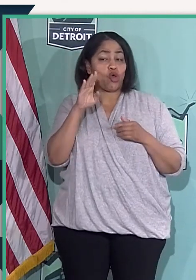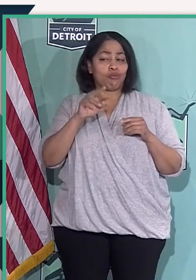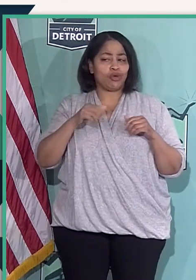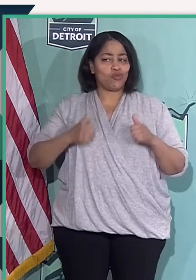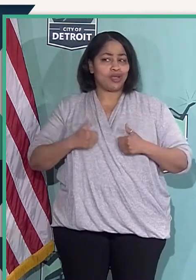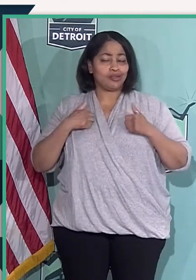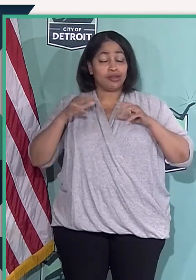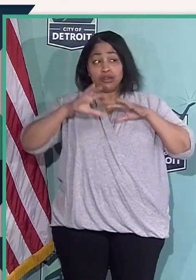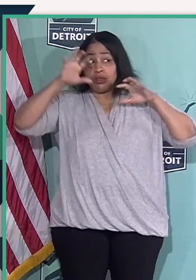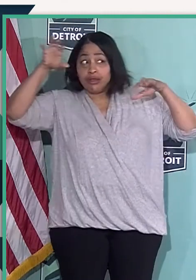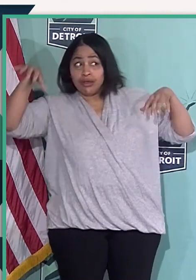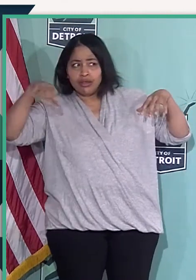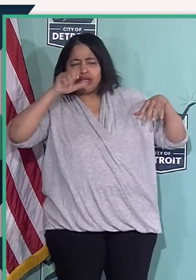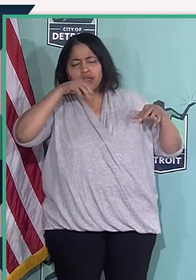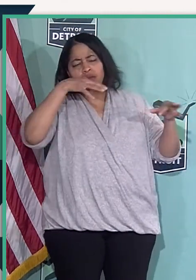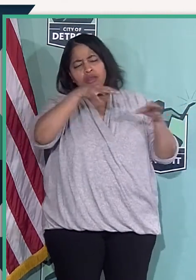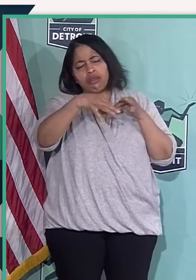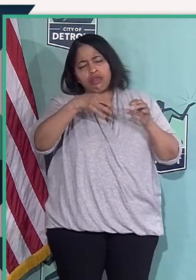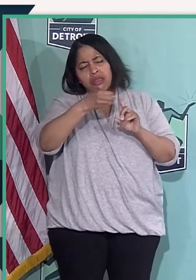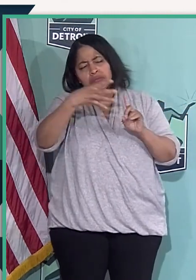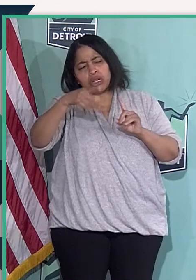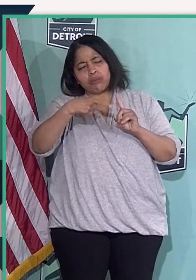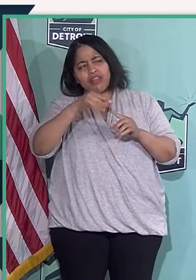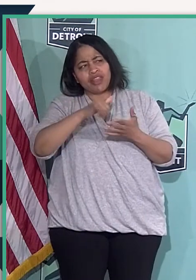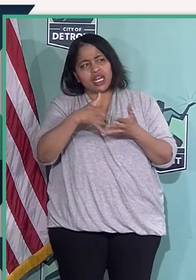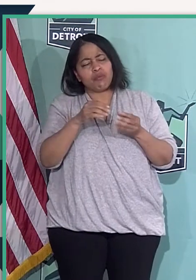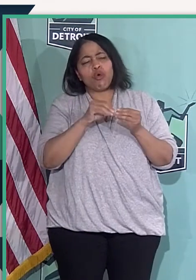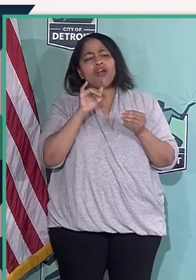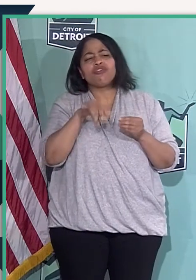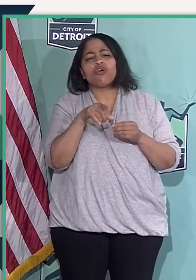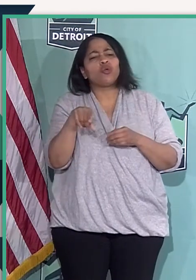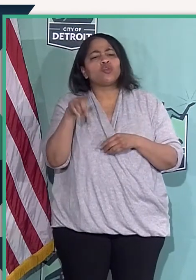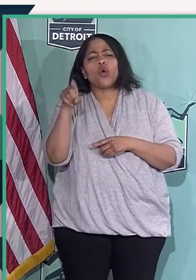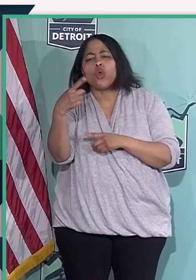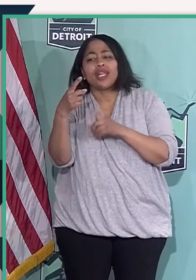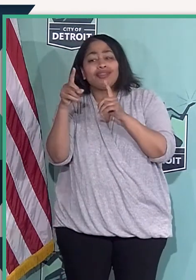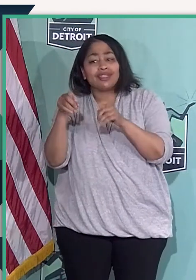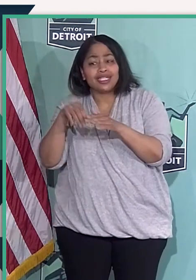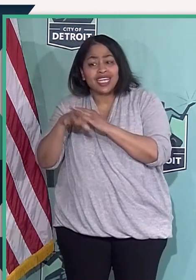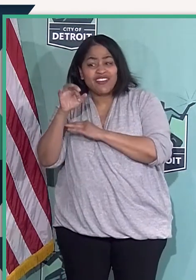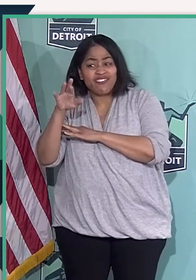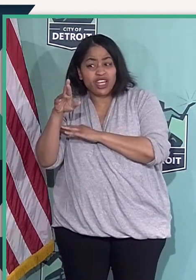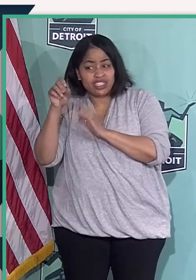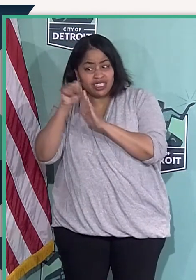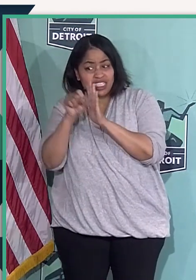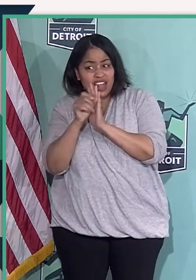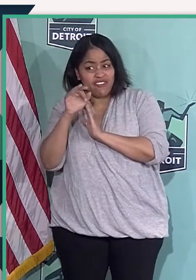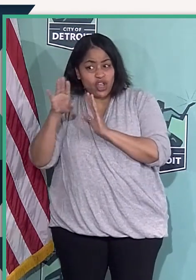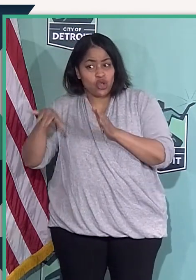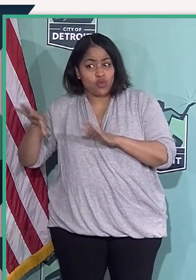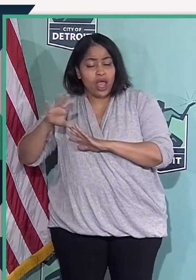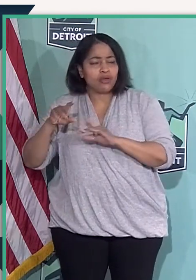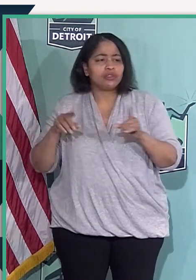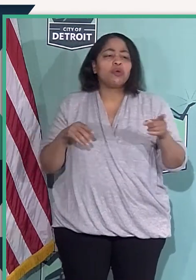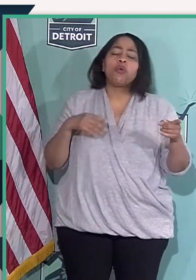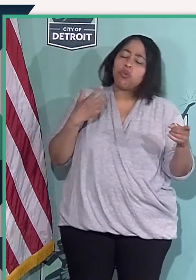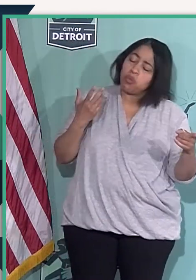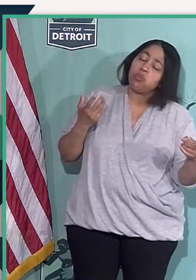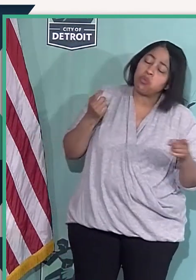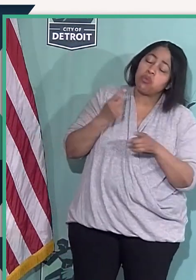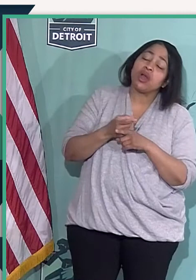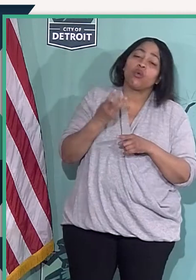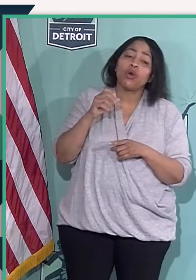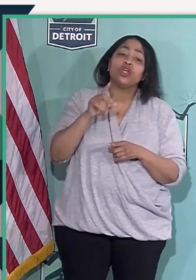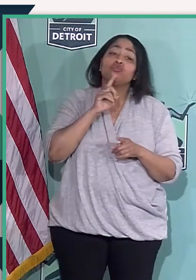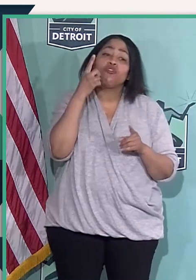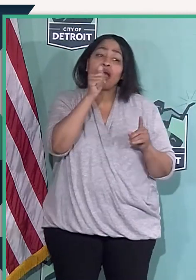know if you can elaborate on that anymore. Are these strictly tests that were done at the fairgrounds? Right. So at the fairgrounds, well, it's true at the Abbott